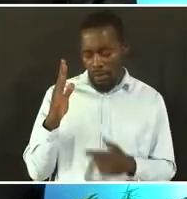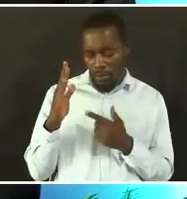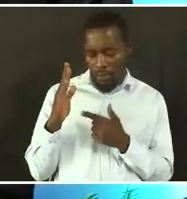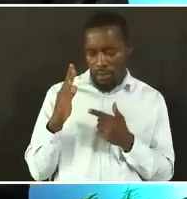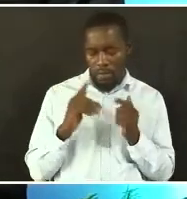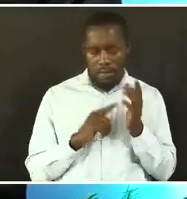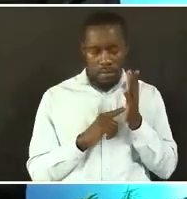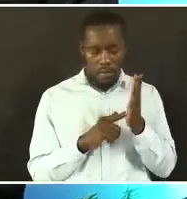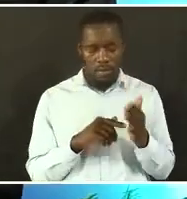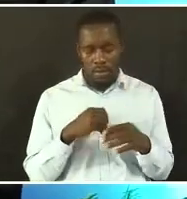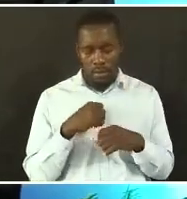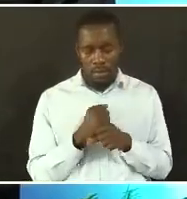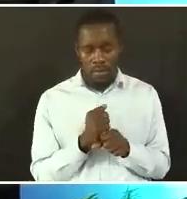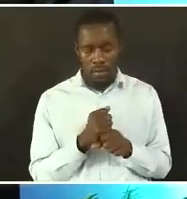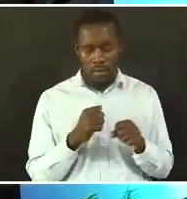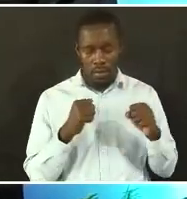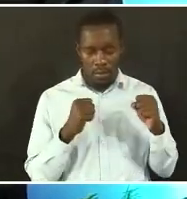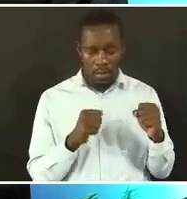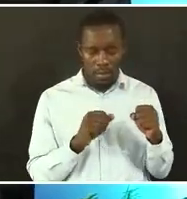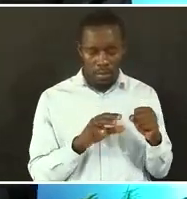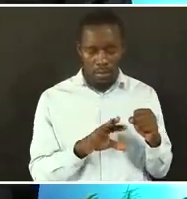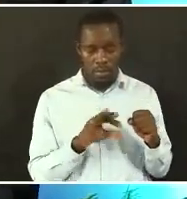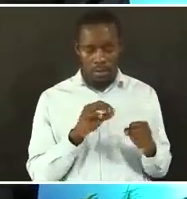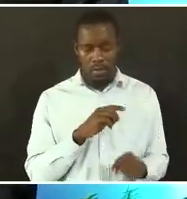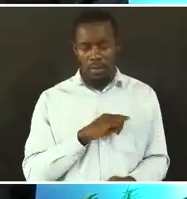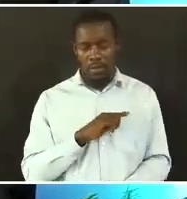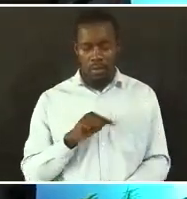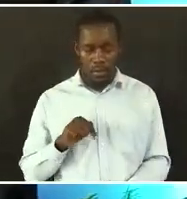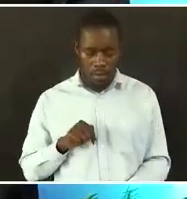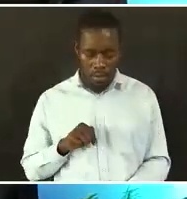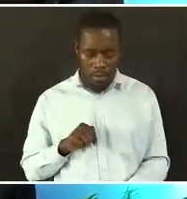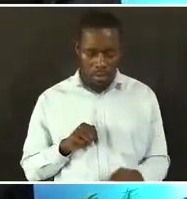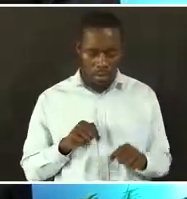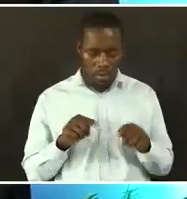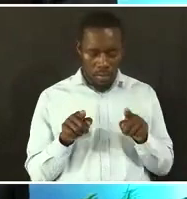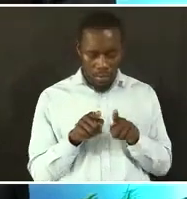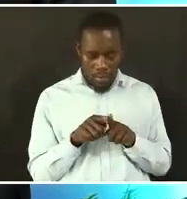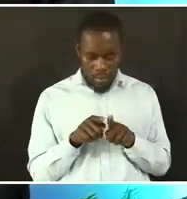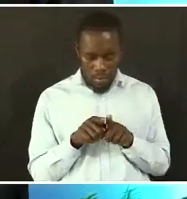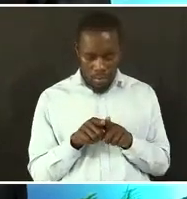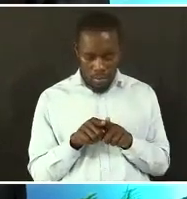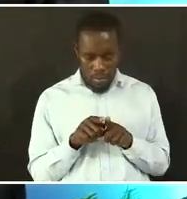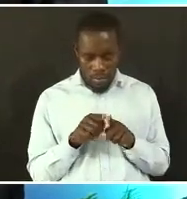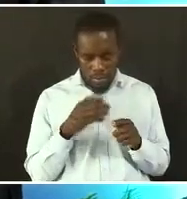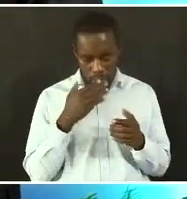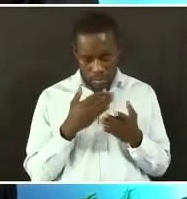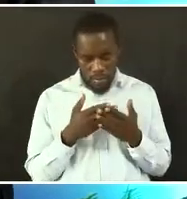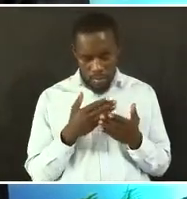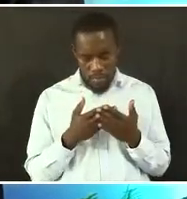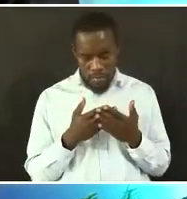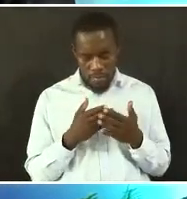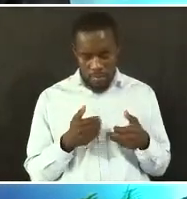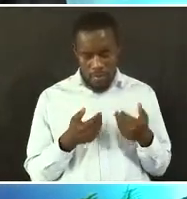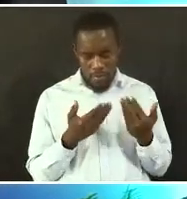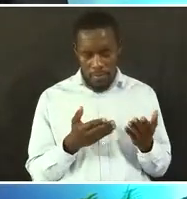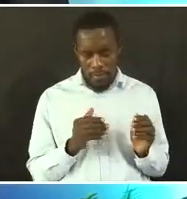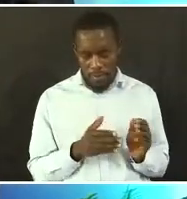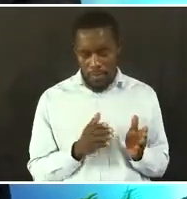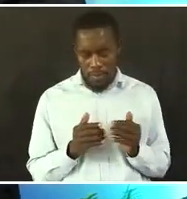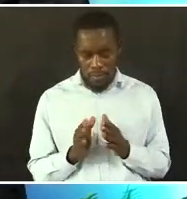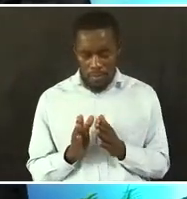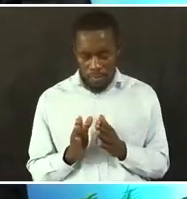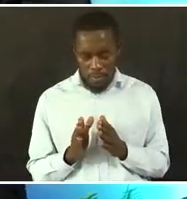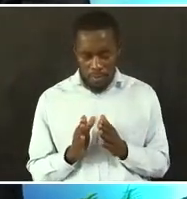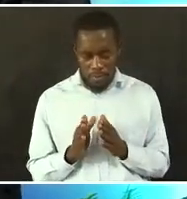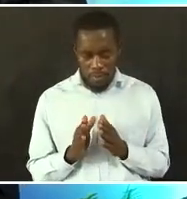Strengthen us. Use us. And now to each and every one of us in this place, thank you for giving us an opportunity to sit here